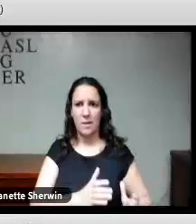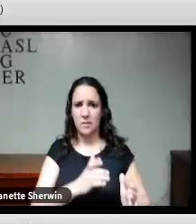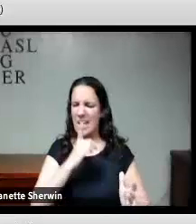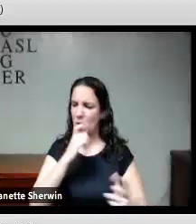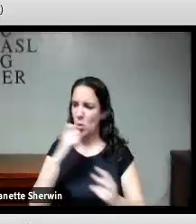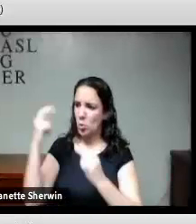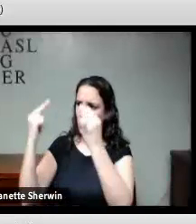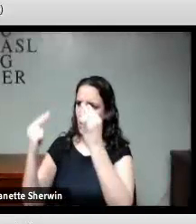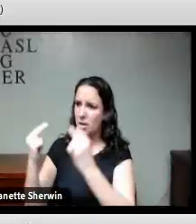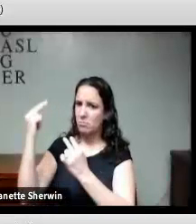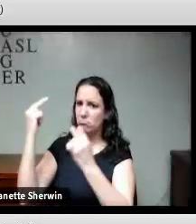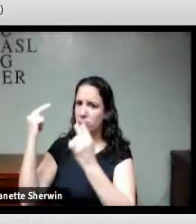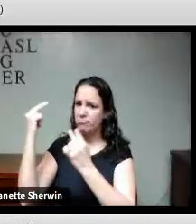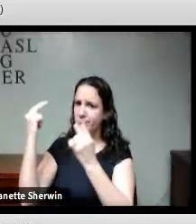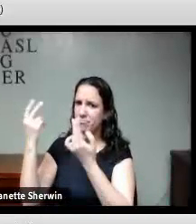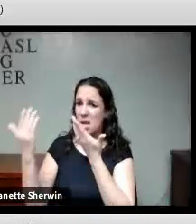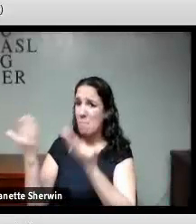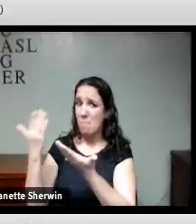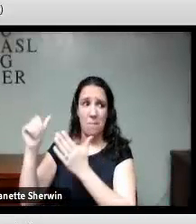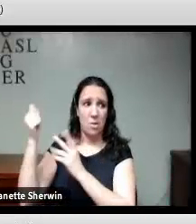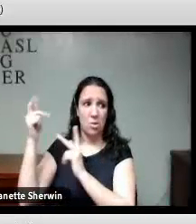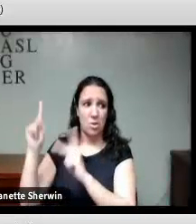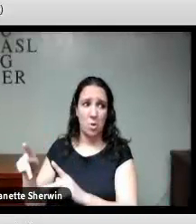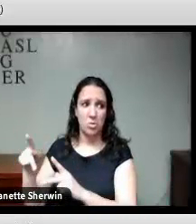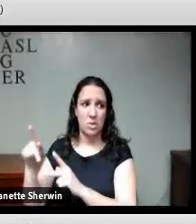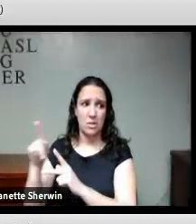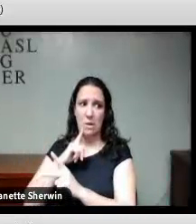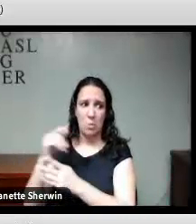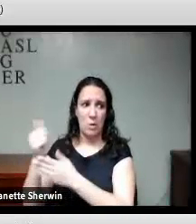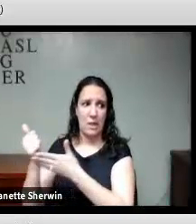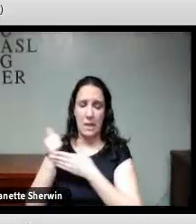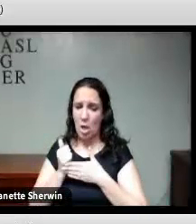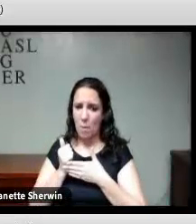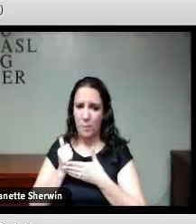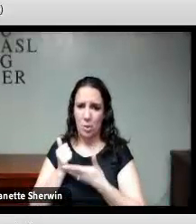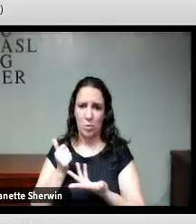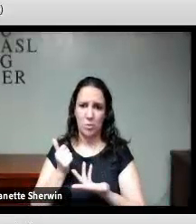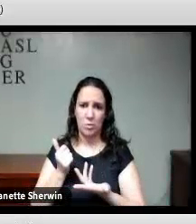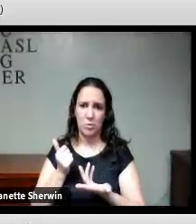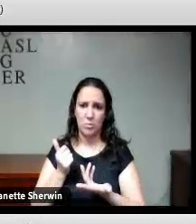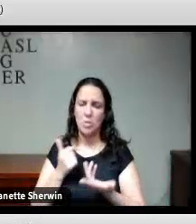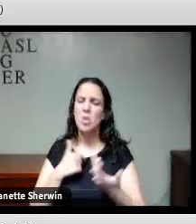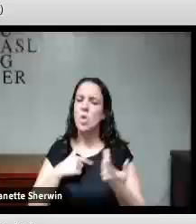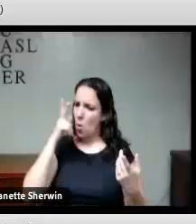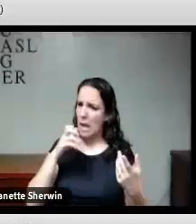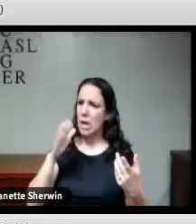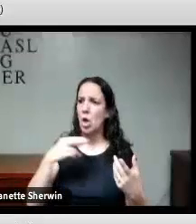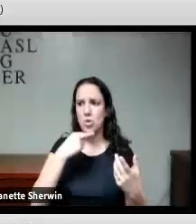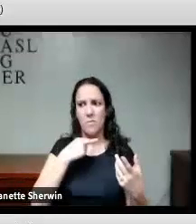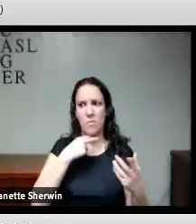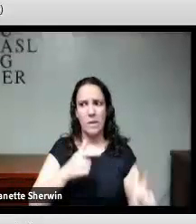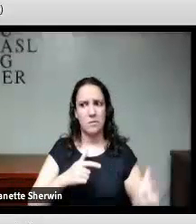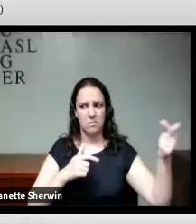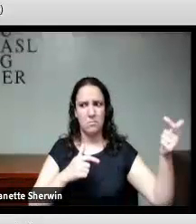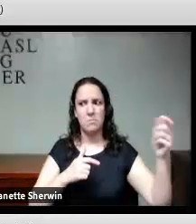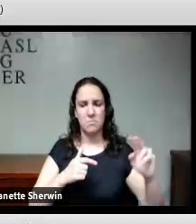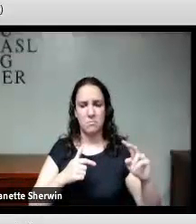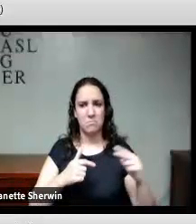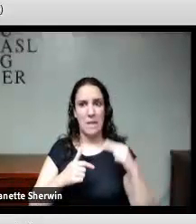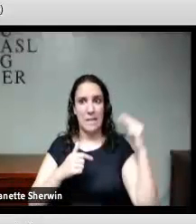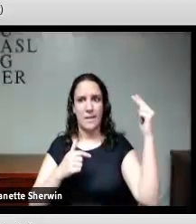for that? Maybe there's a coworker that you're close to, that you trust, who can say to you, I really heard your voice escalating on that one. Or